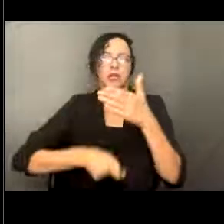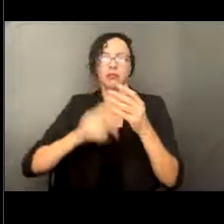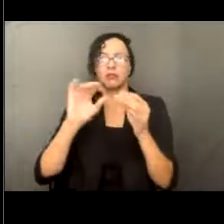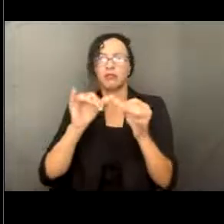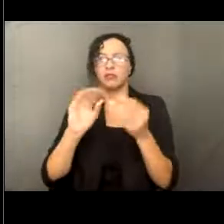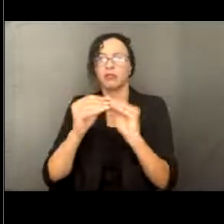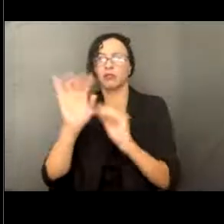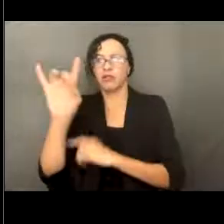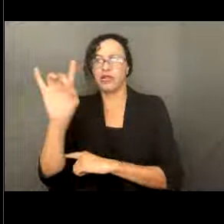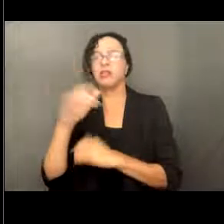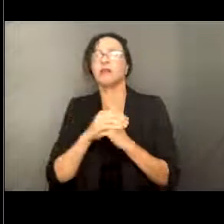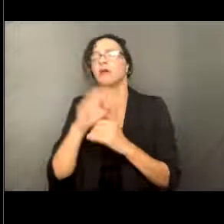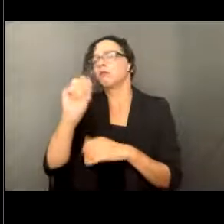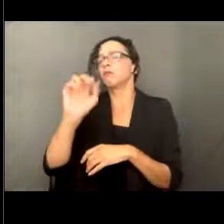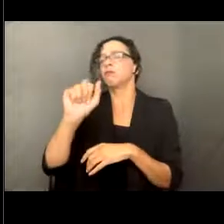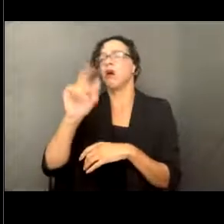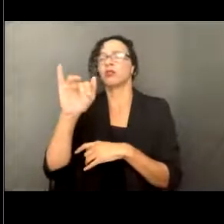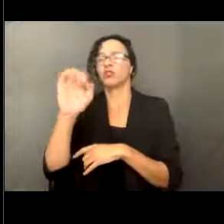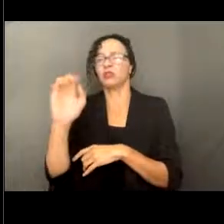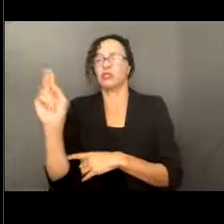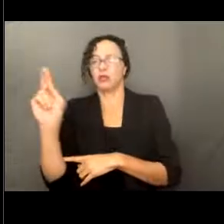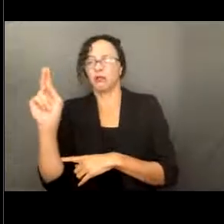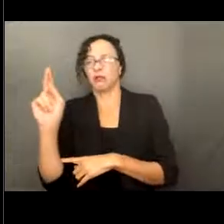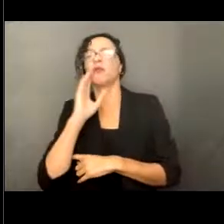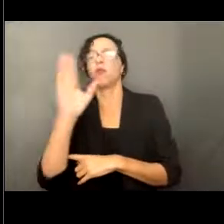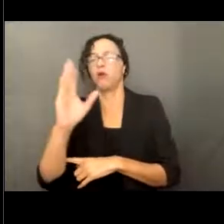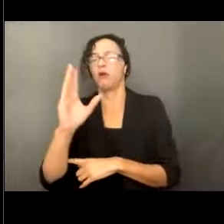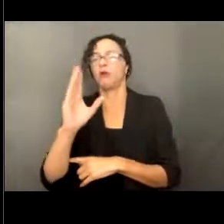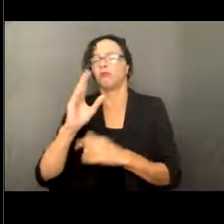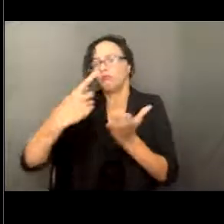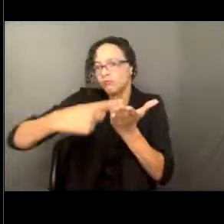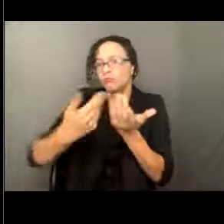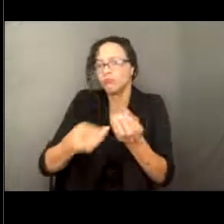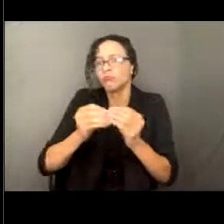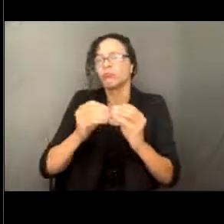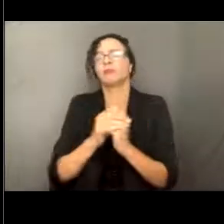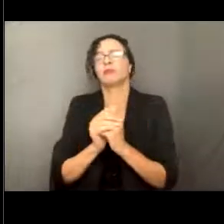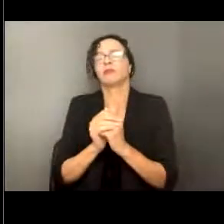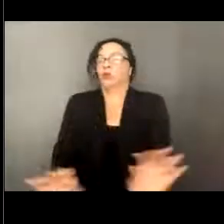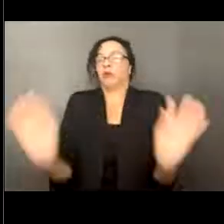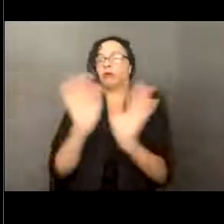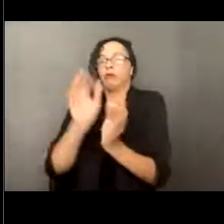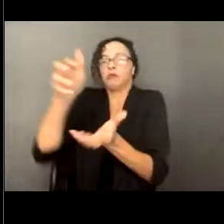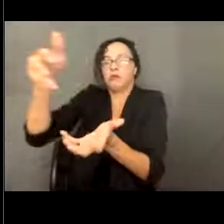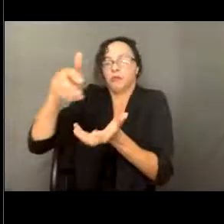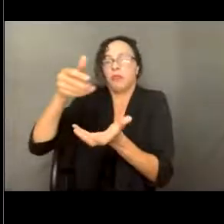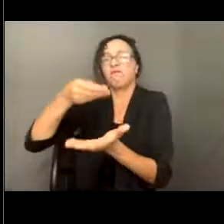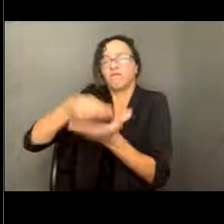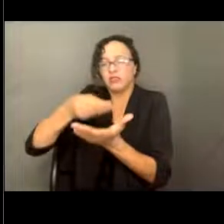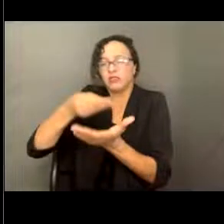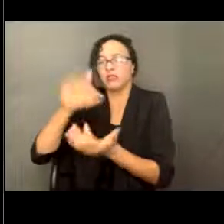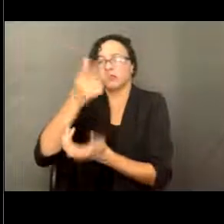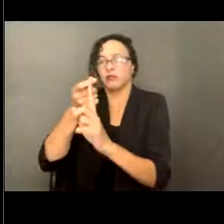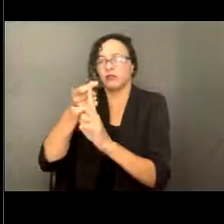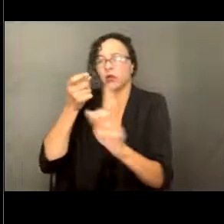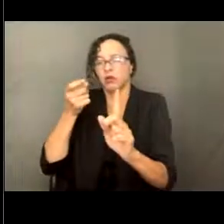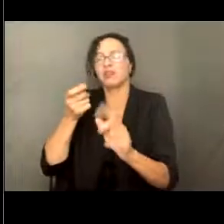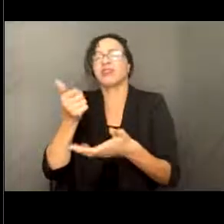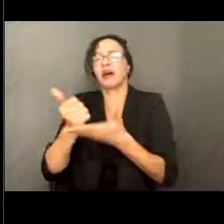Kern will highlight. It's critical funding source that helps us partner with the state and the federal